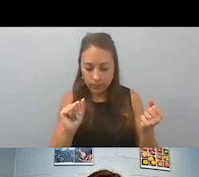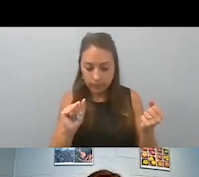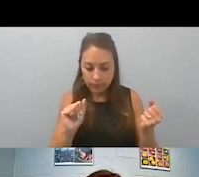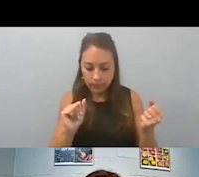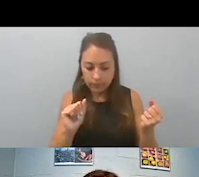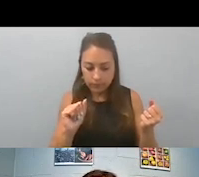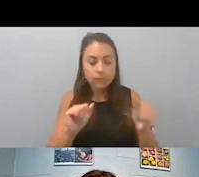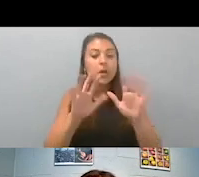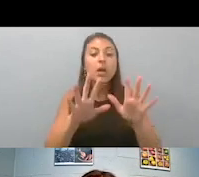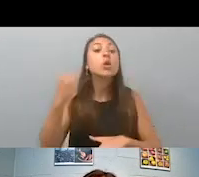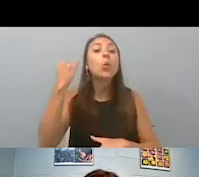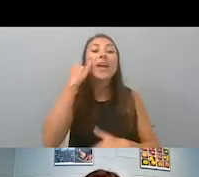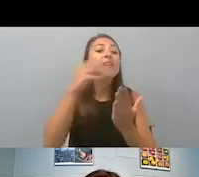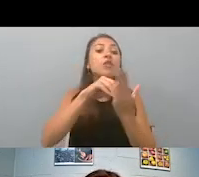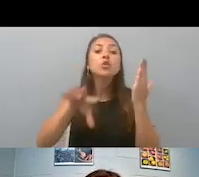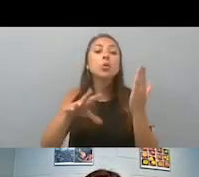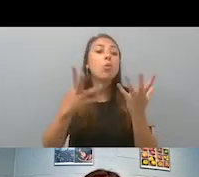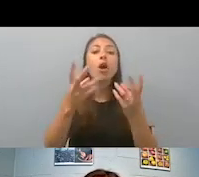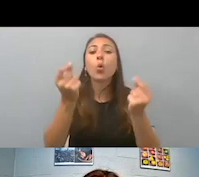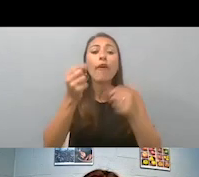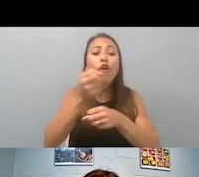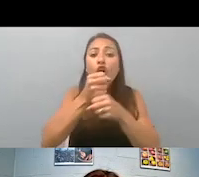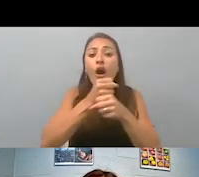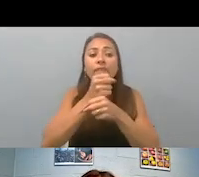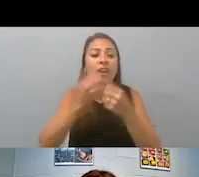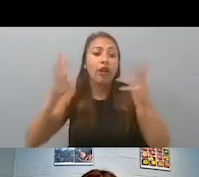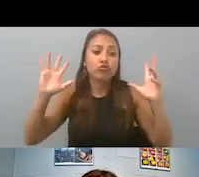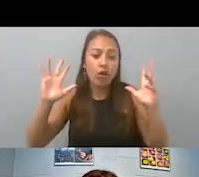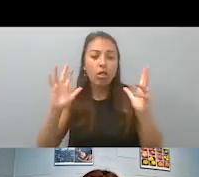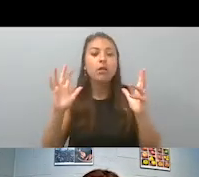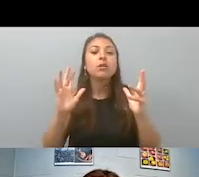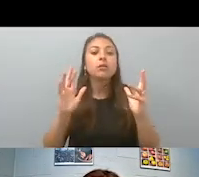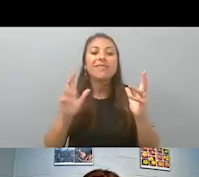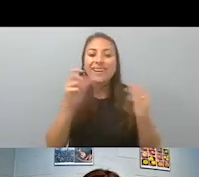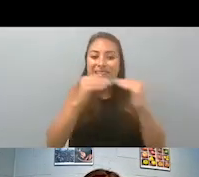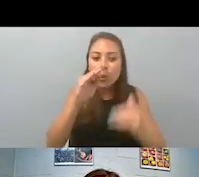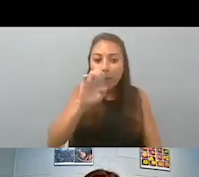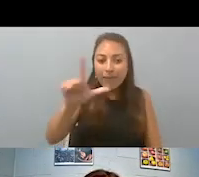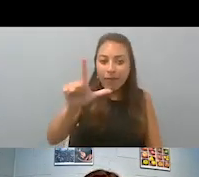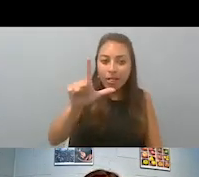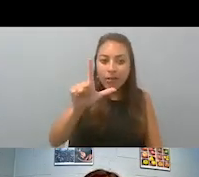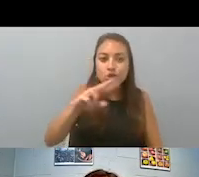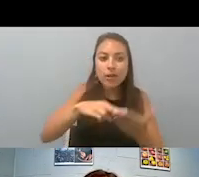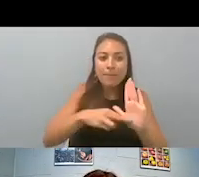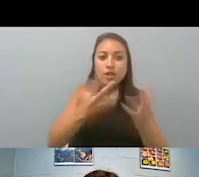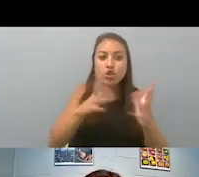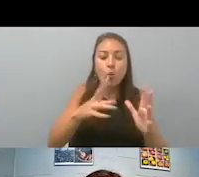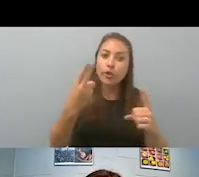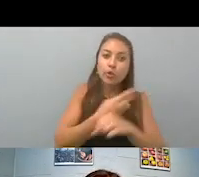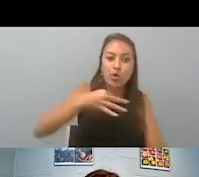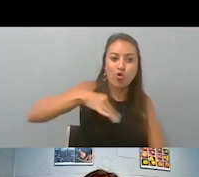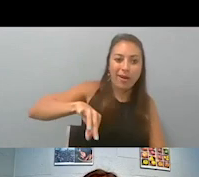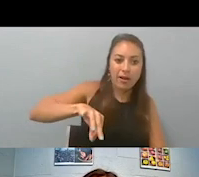want. We're really not designating the price of individual food that's available in those locations. So that's the most basic